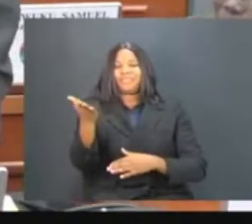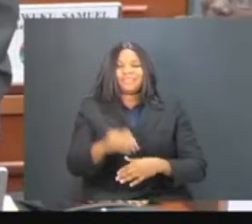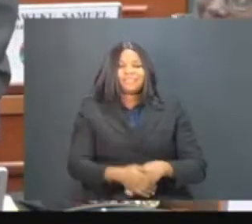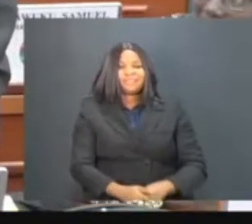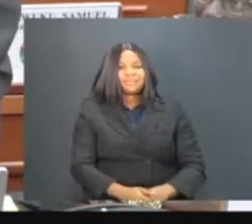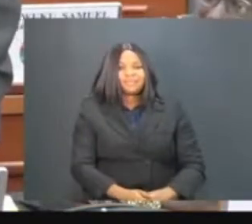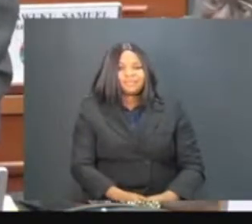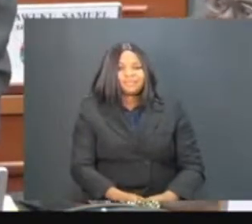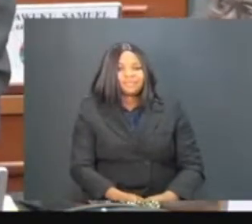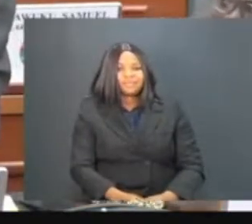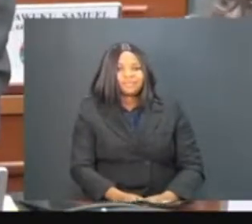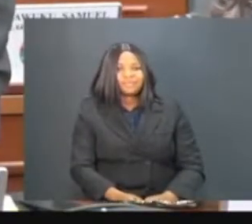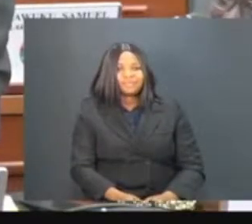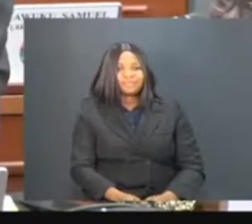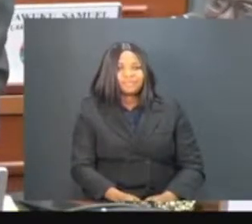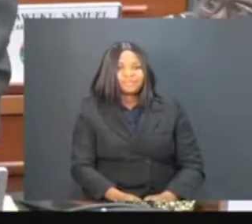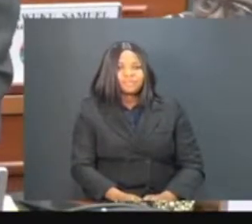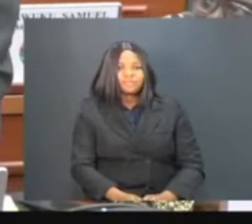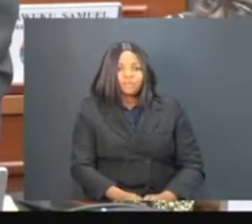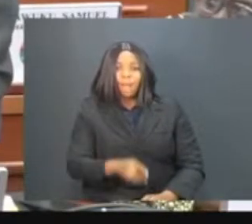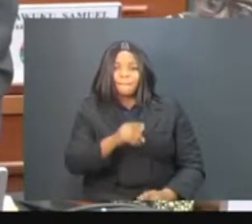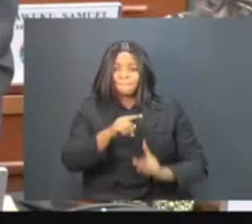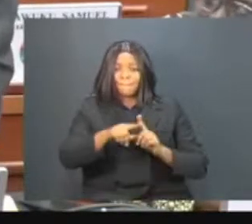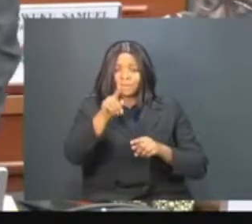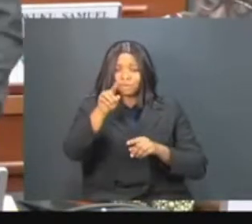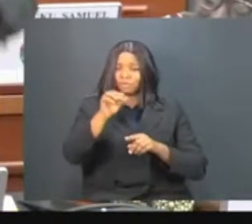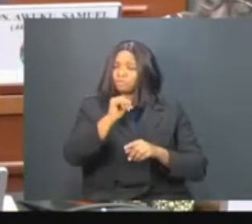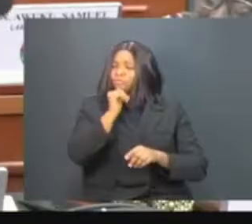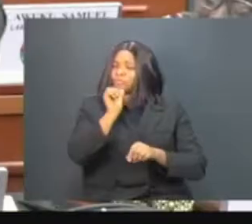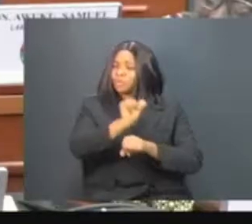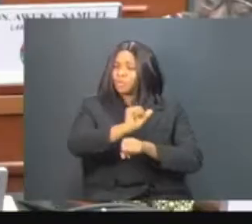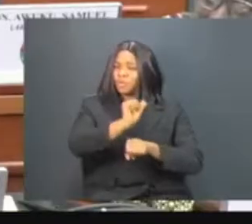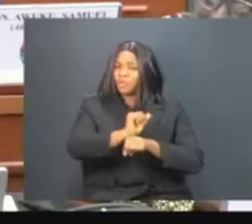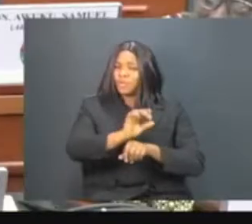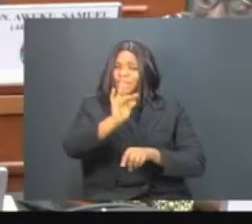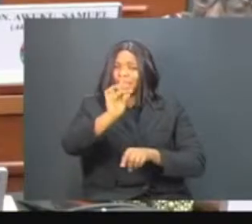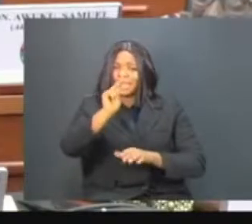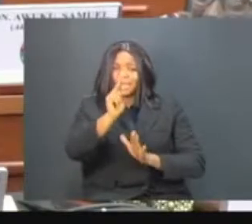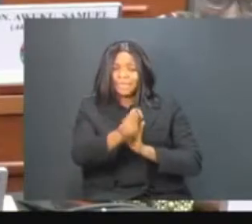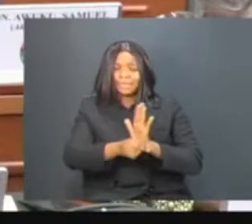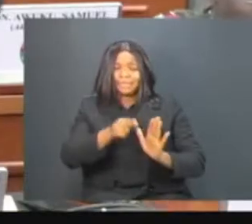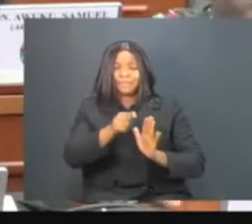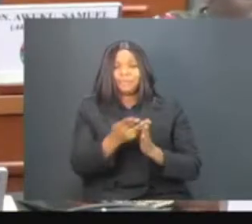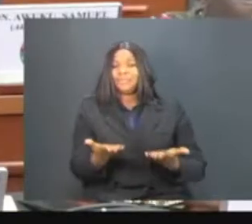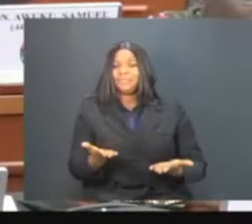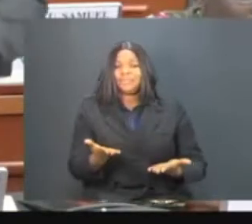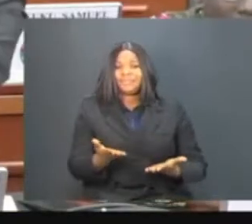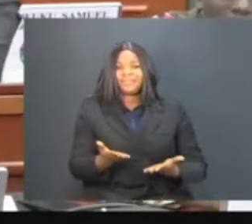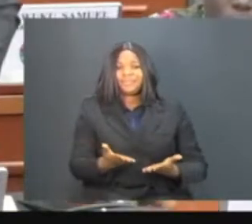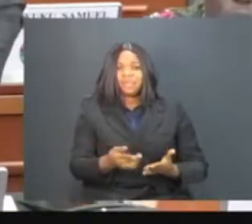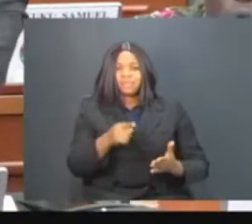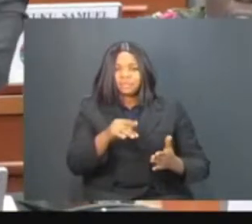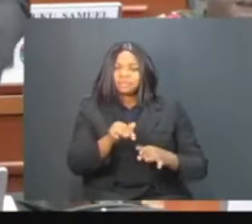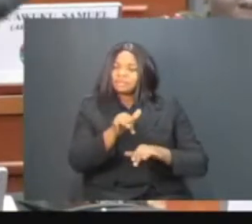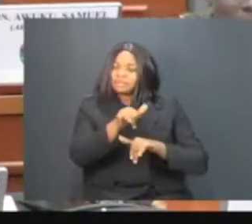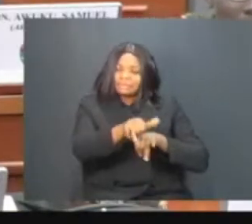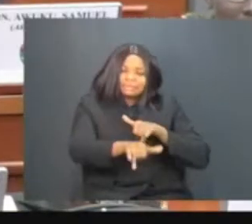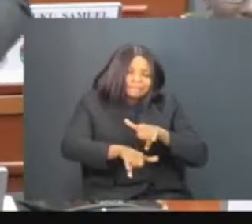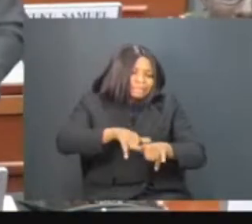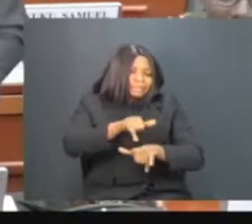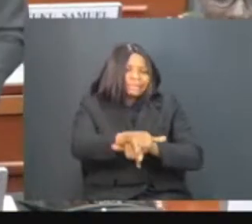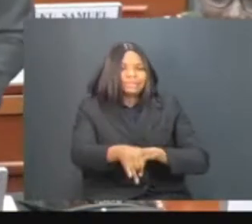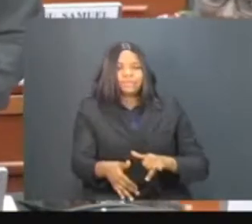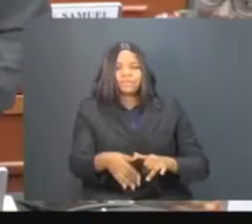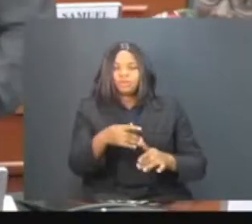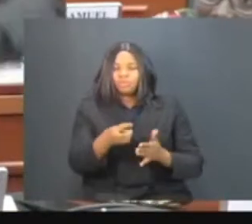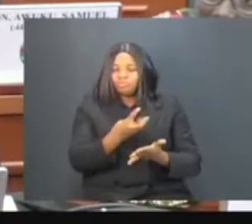is not 8-hourly shift. You don't do 8-hourly shift. Mr. Speaker, this is another gimmickry. This is another deception. This is just to buy